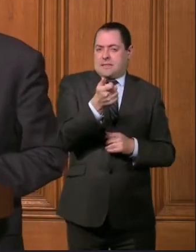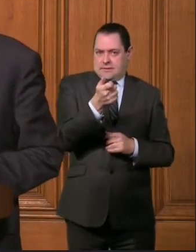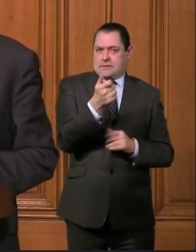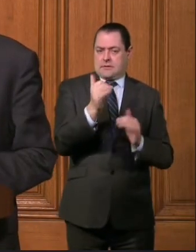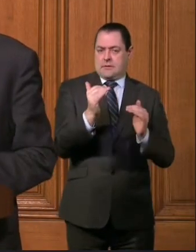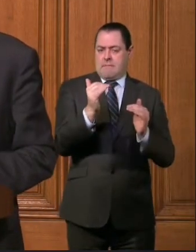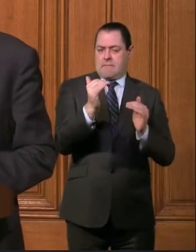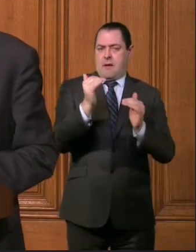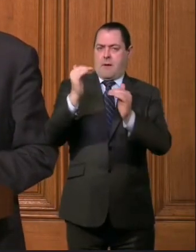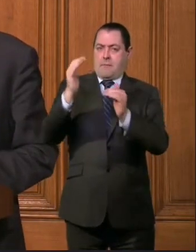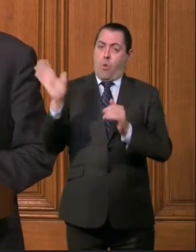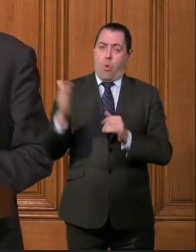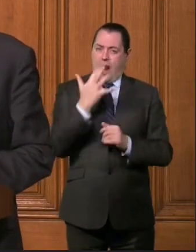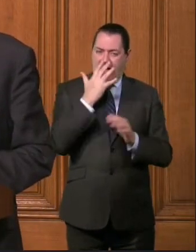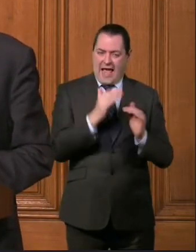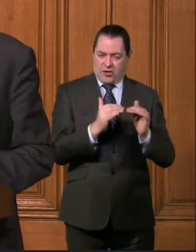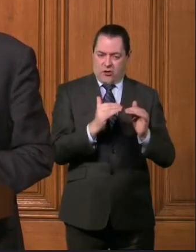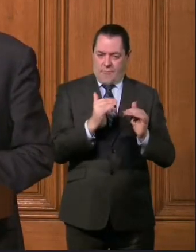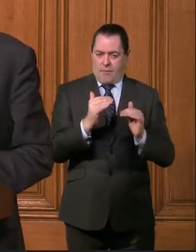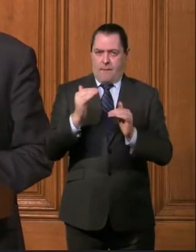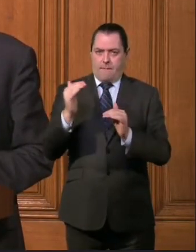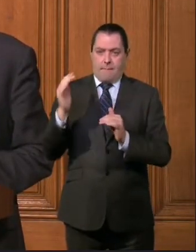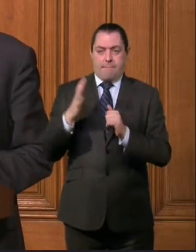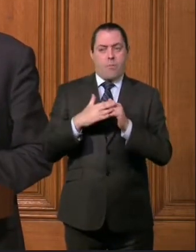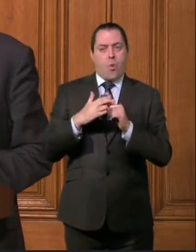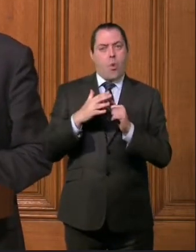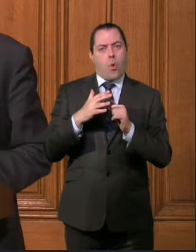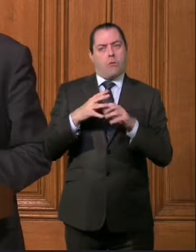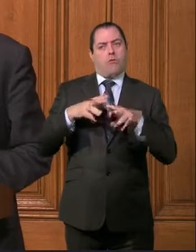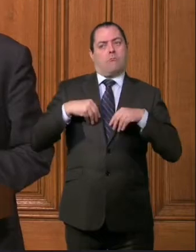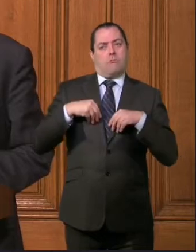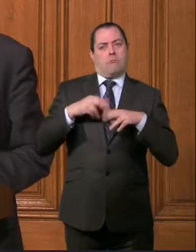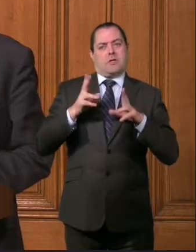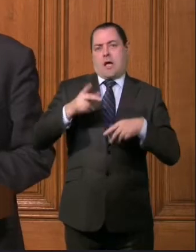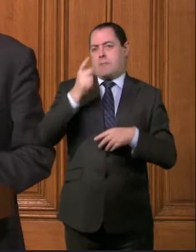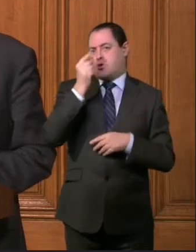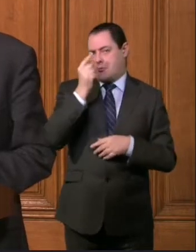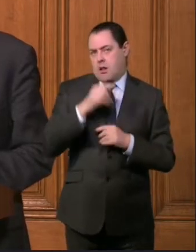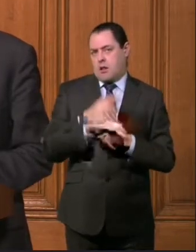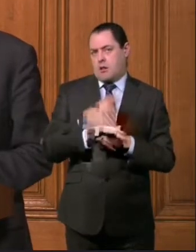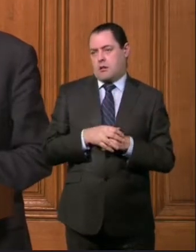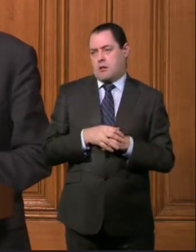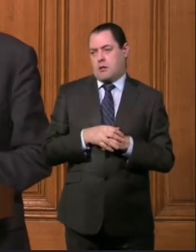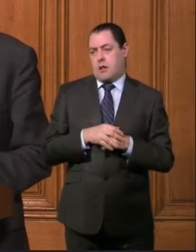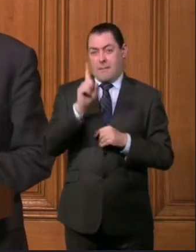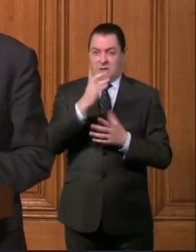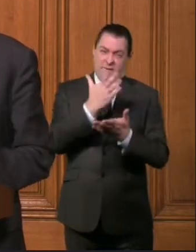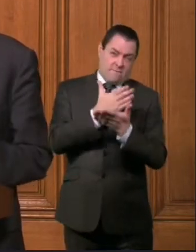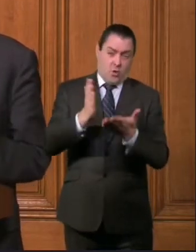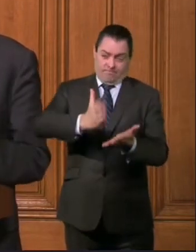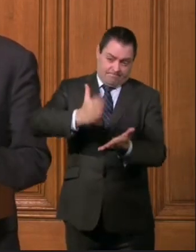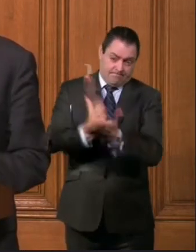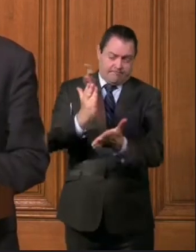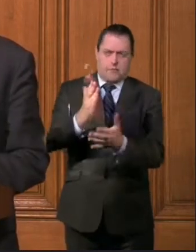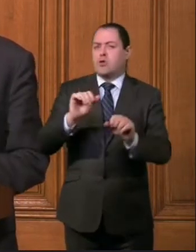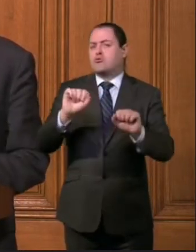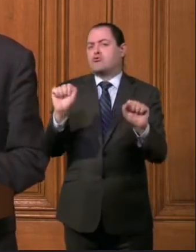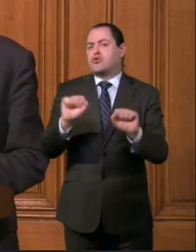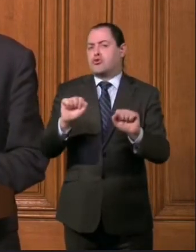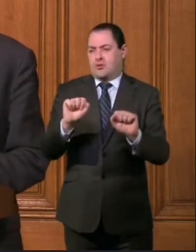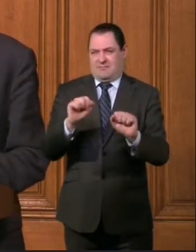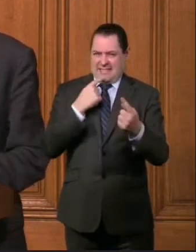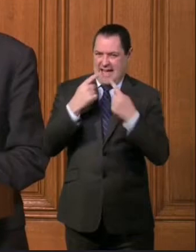stress that there's a lot of uncertainty around these numbers and we need more work to get a precise handle on it, but it obviously is of